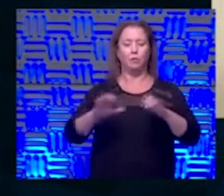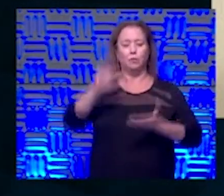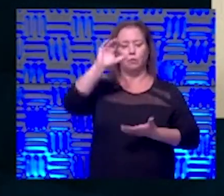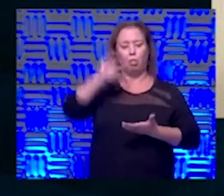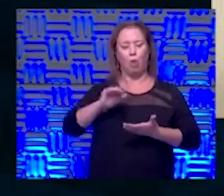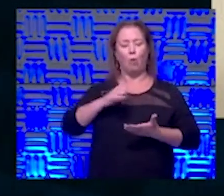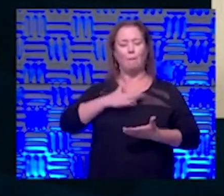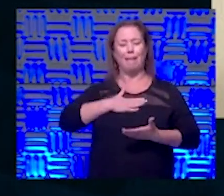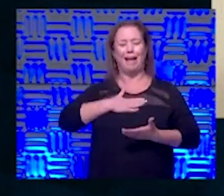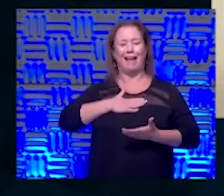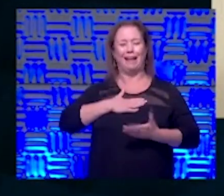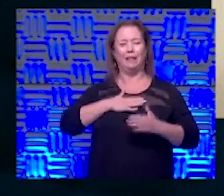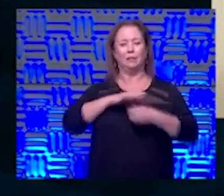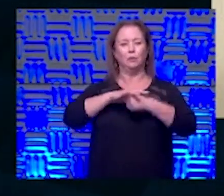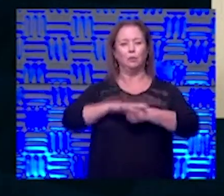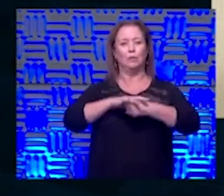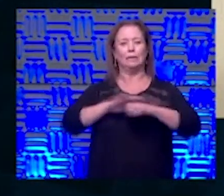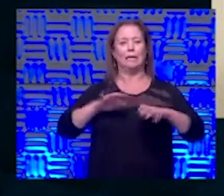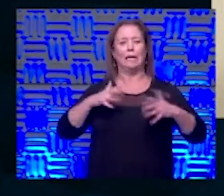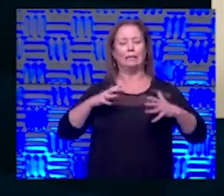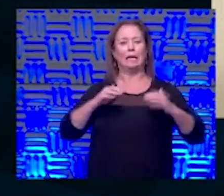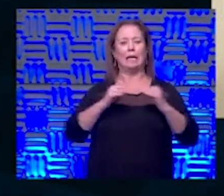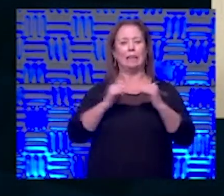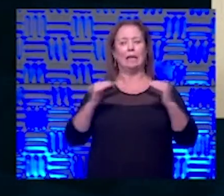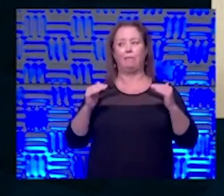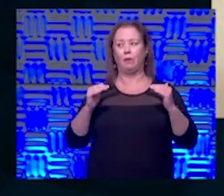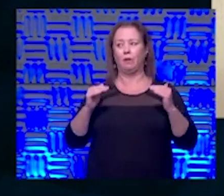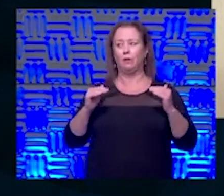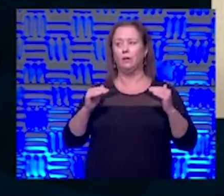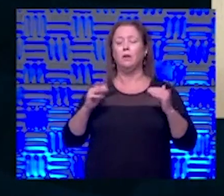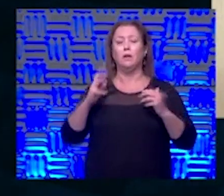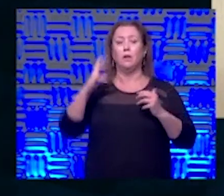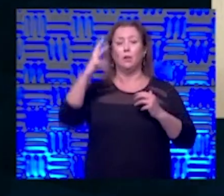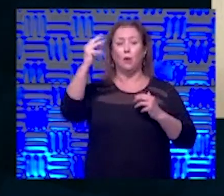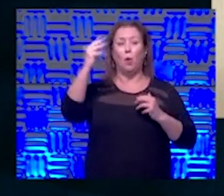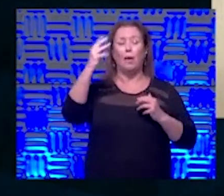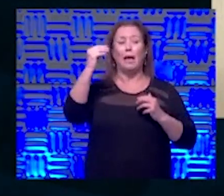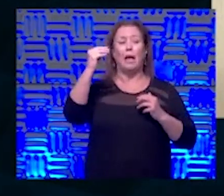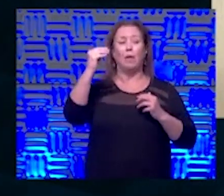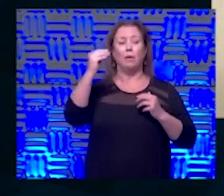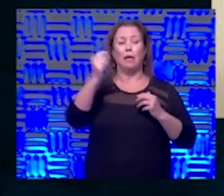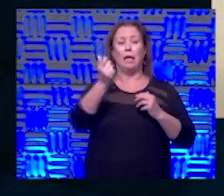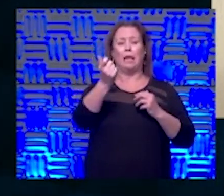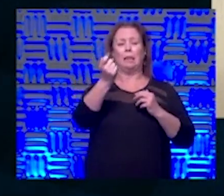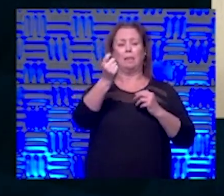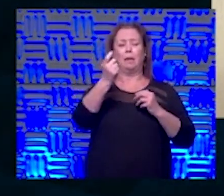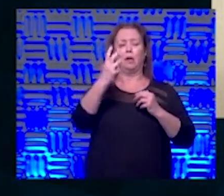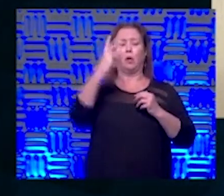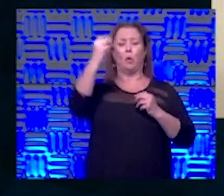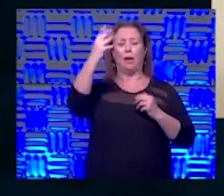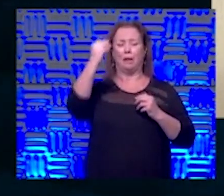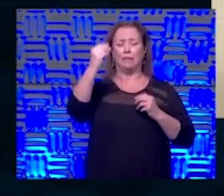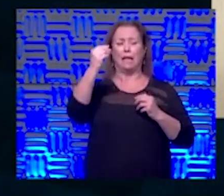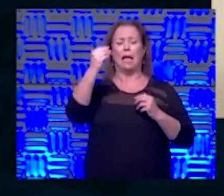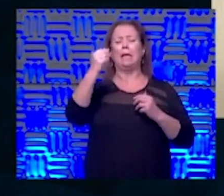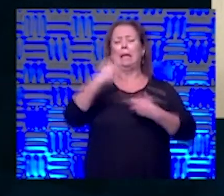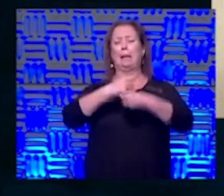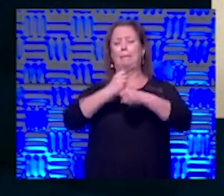that anxiety. Being creative with having some outings. And so going outside and making